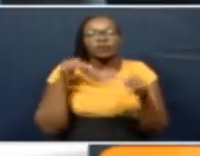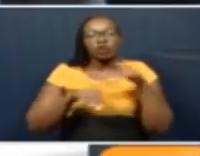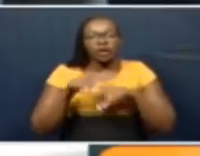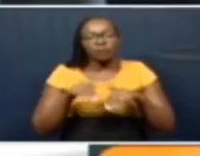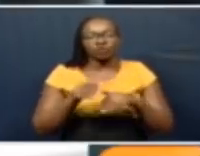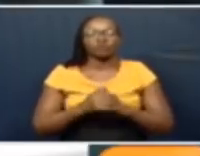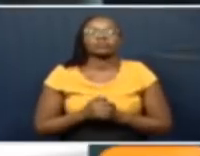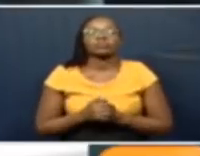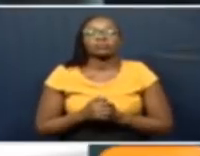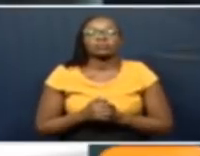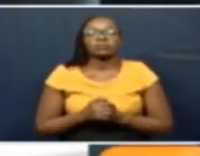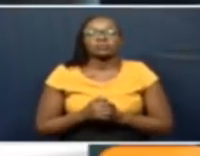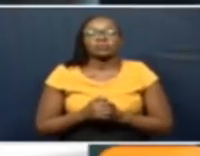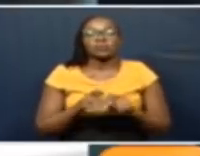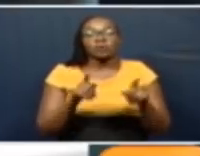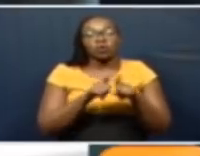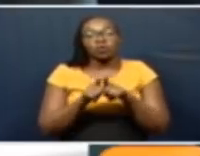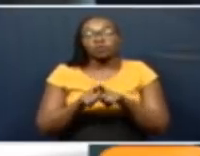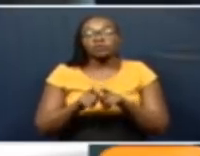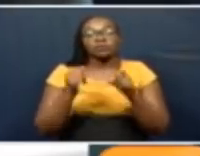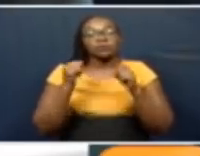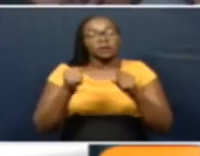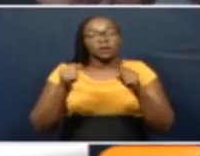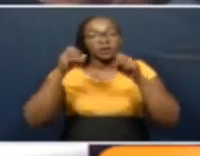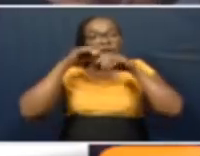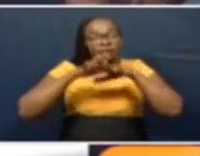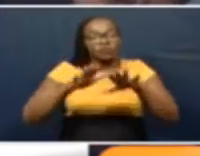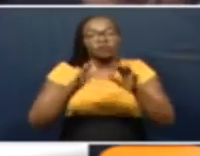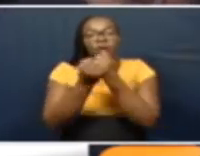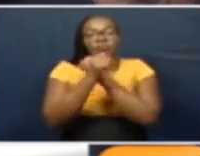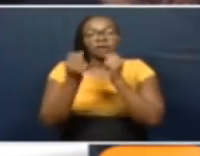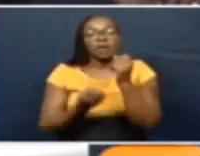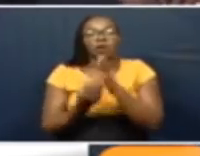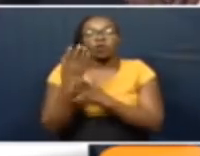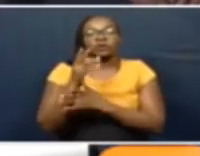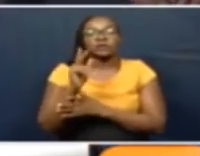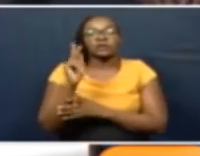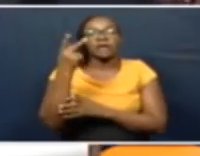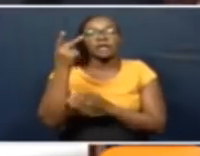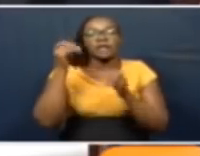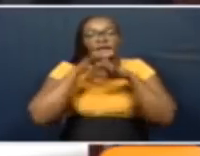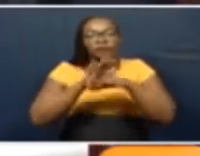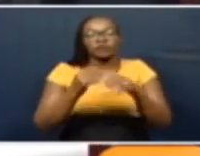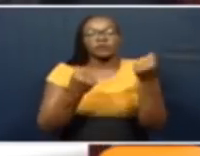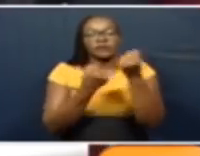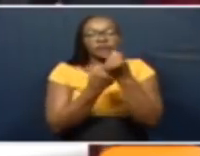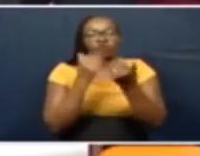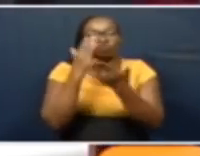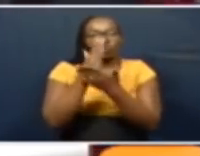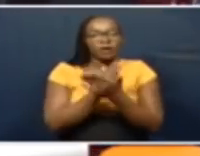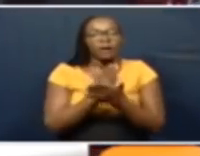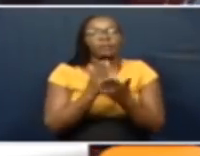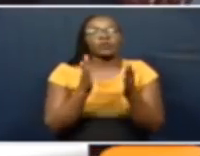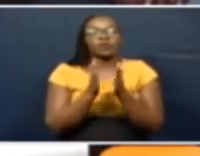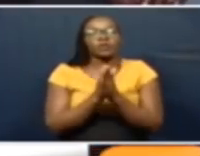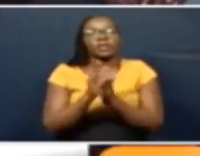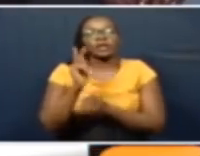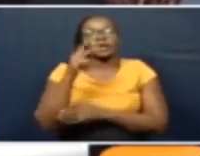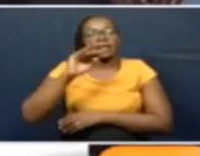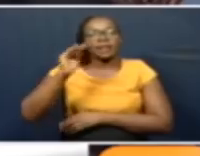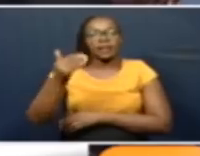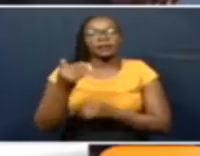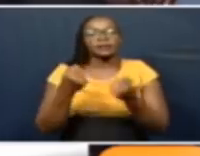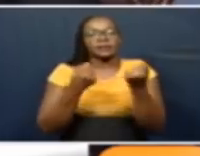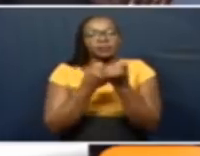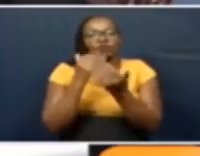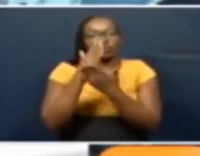To further entrench devolution, the president announced the launch of the Kenya Devolution Support Program and the Kenya Urban Support Program